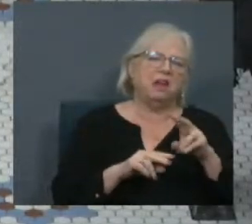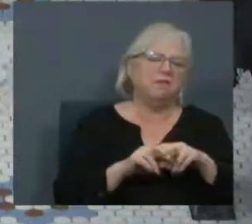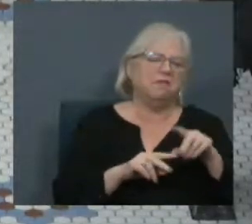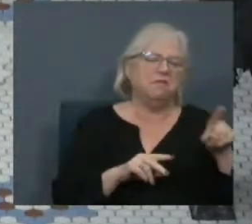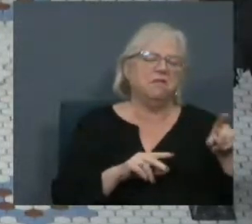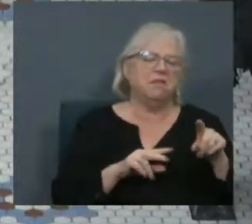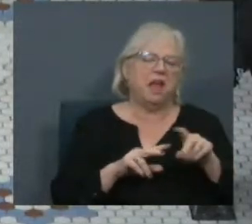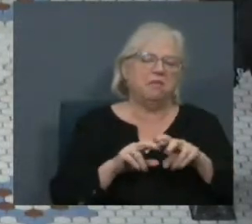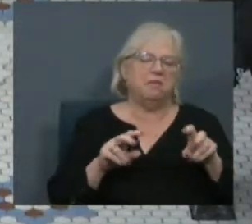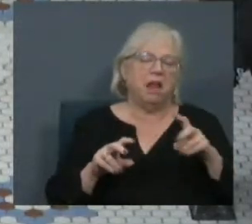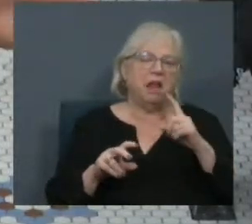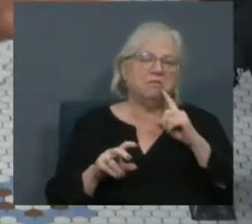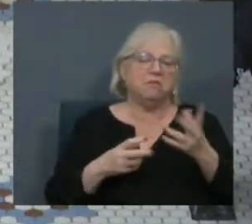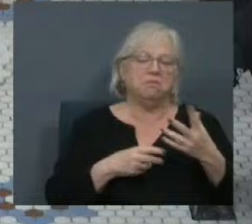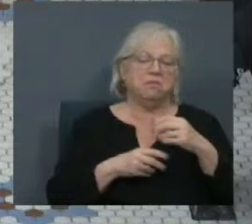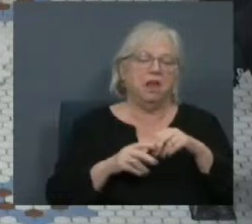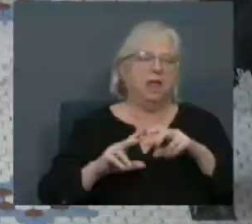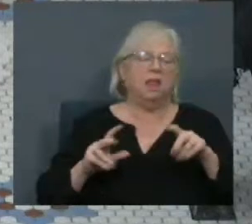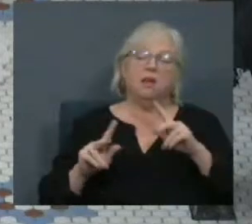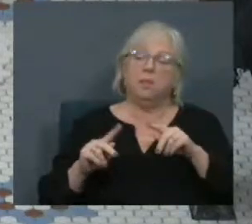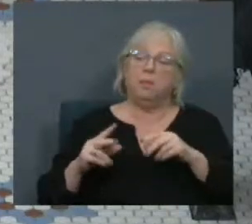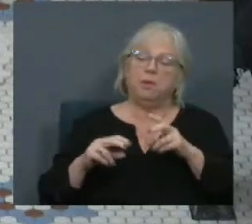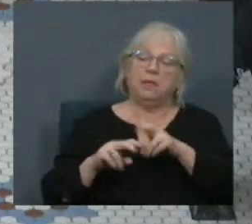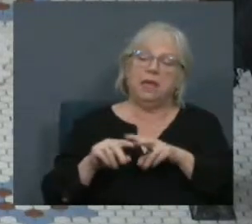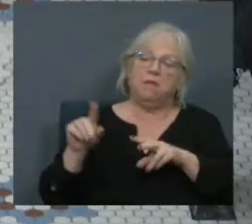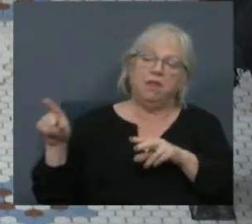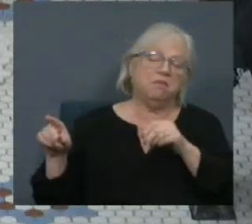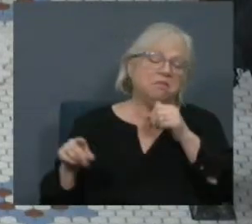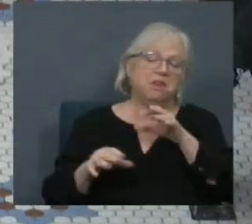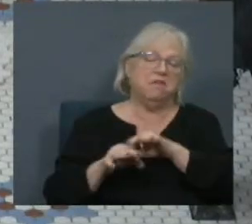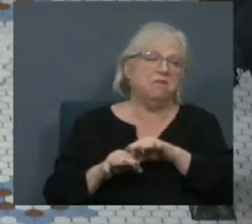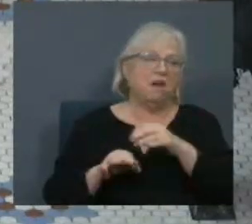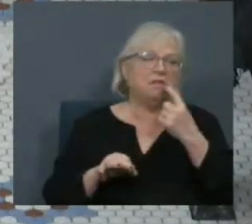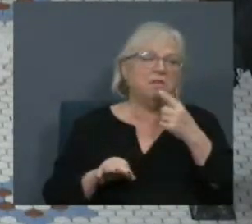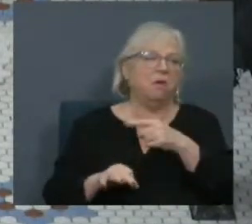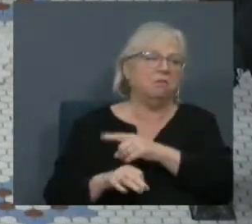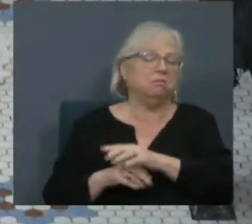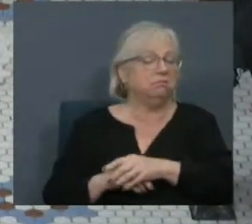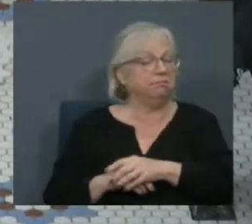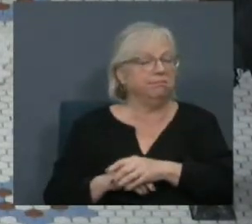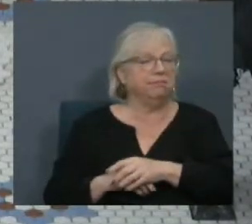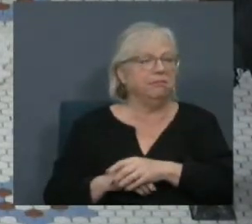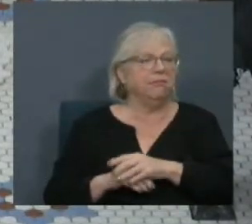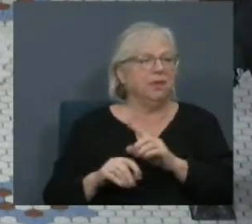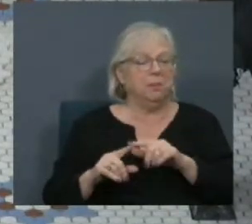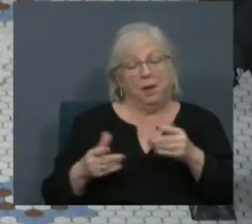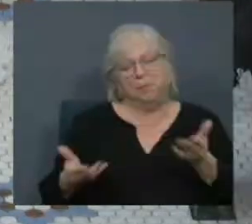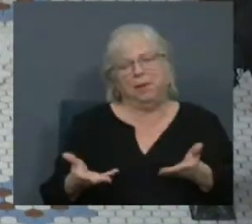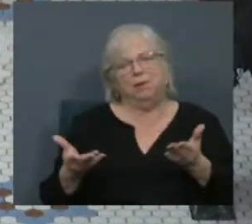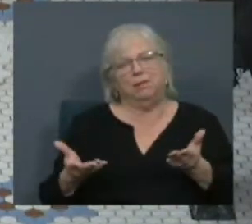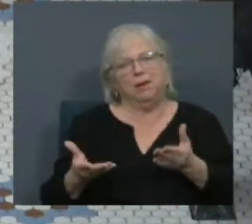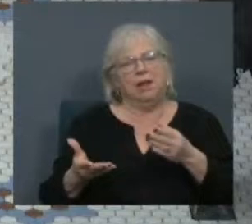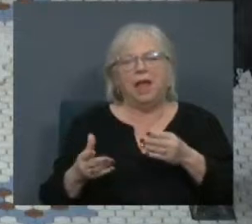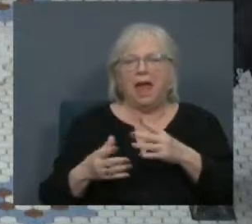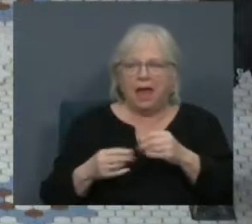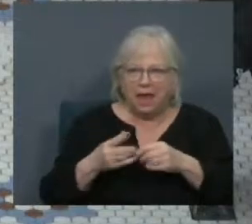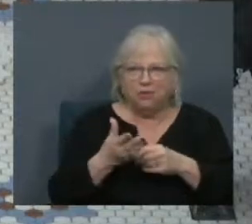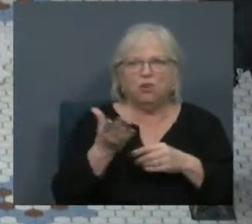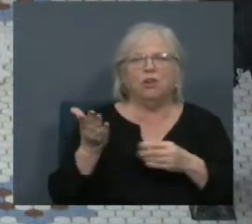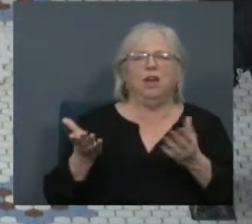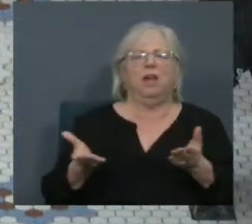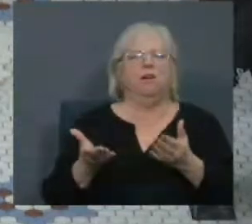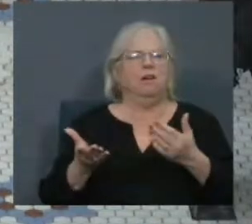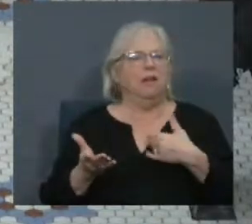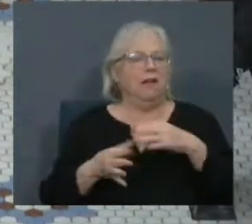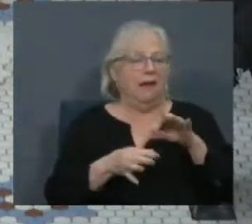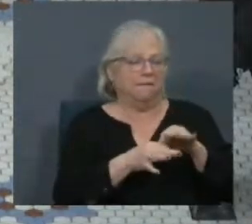have intention. There are people sitting over there that I didn't vote for. But yet I'm here, and you're here. I